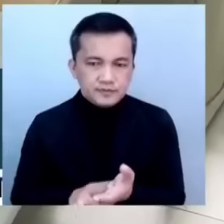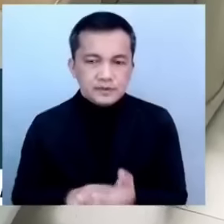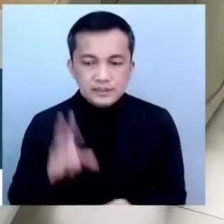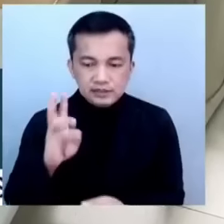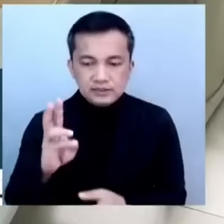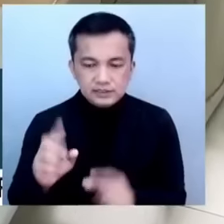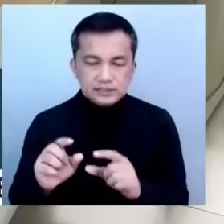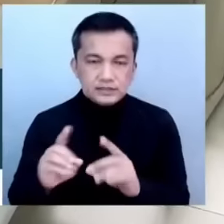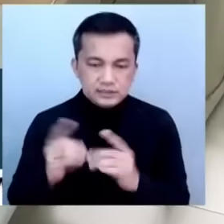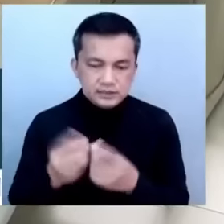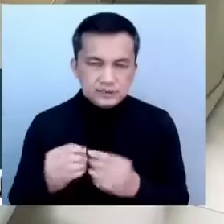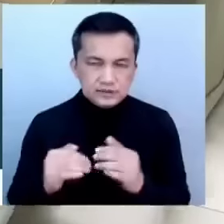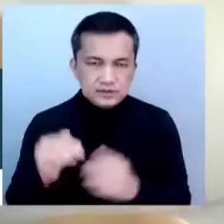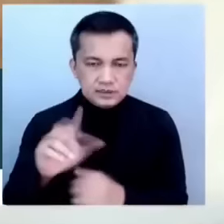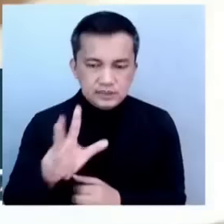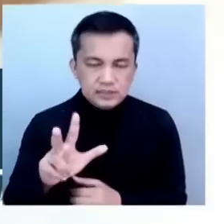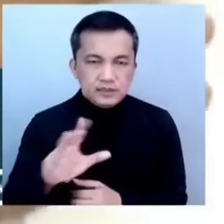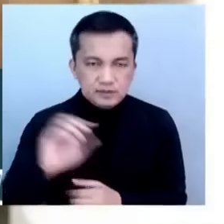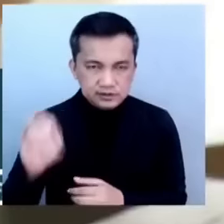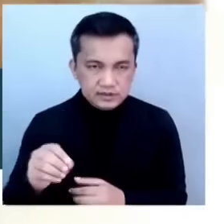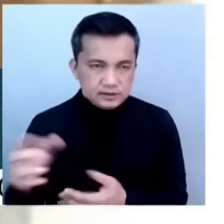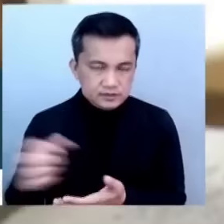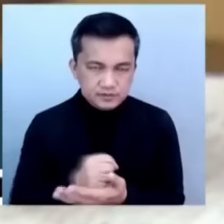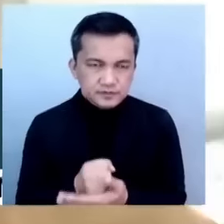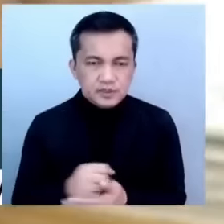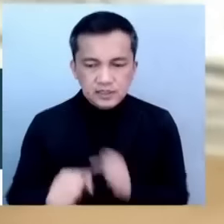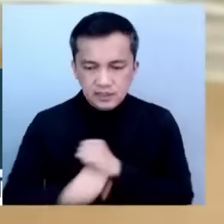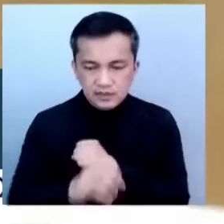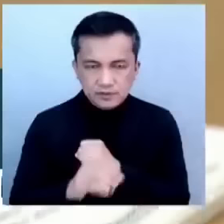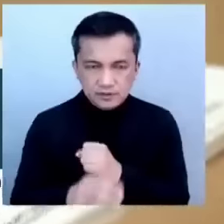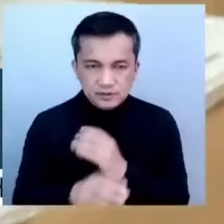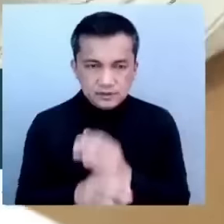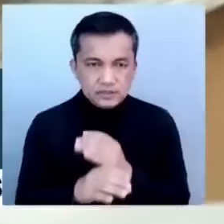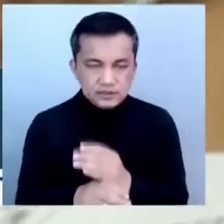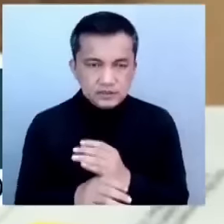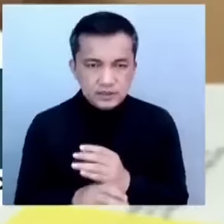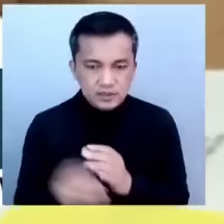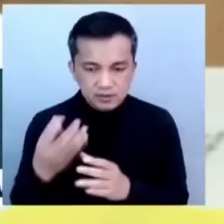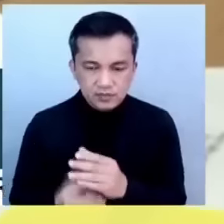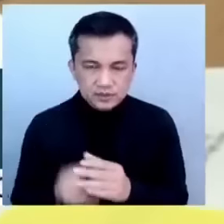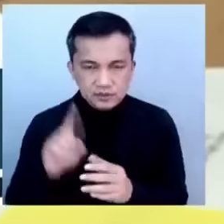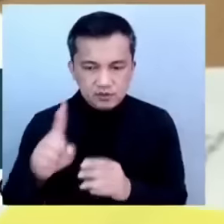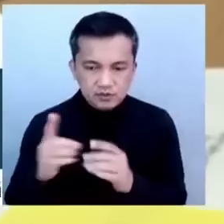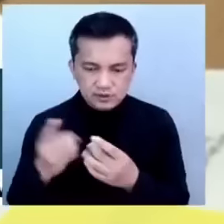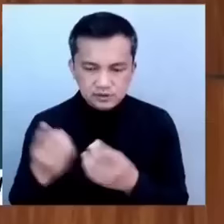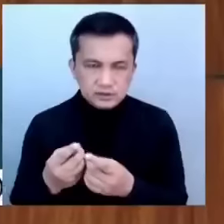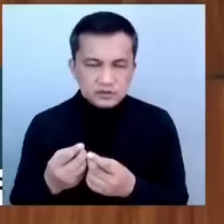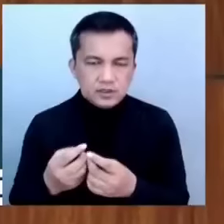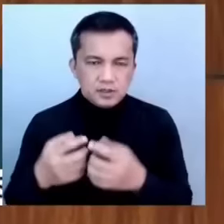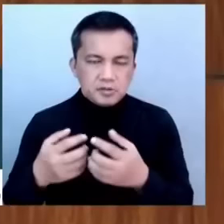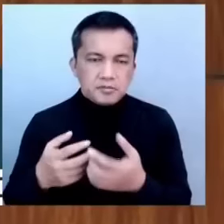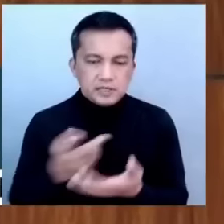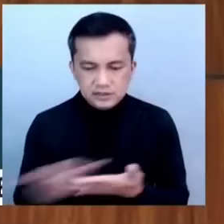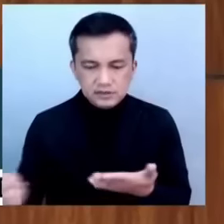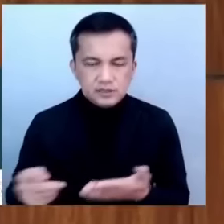more than 3% have been gathered. Advocates are careful, though, since missing even just one district will kill the initiative.